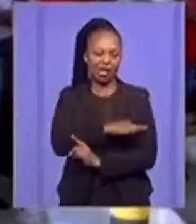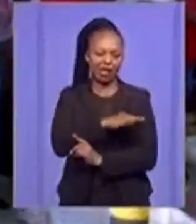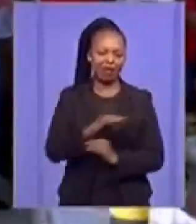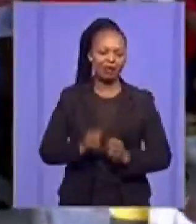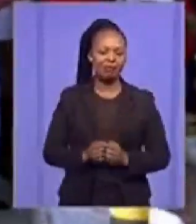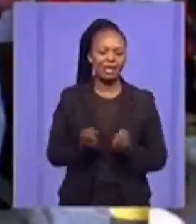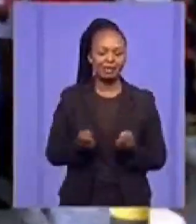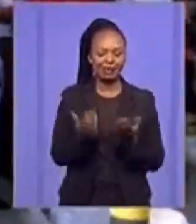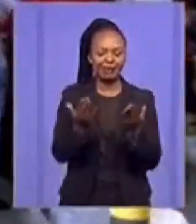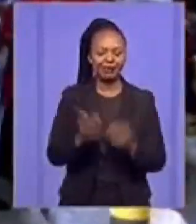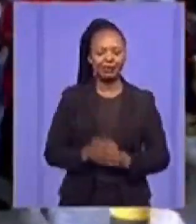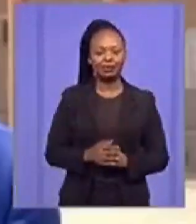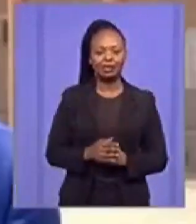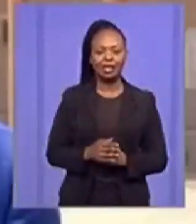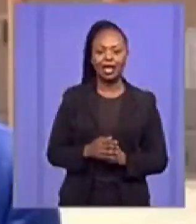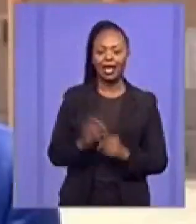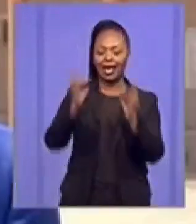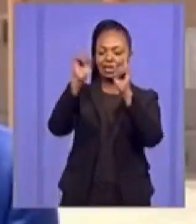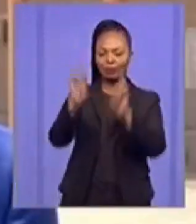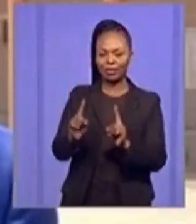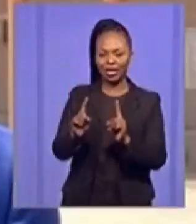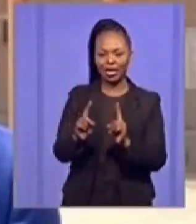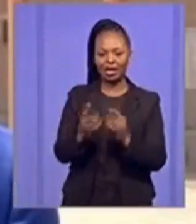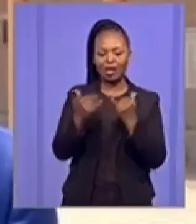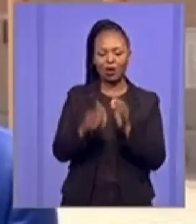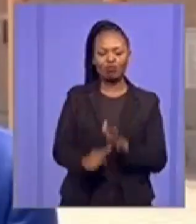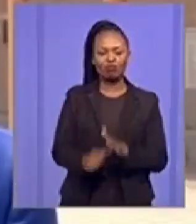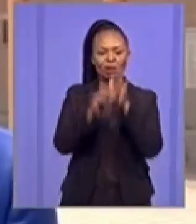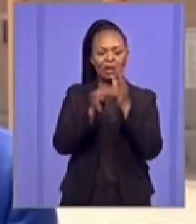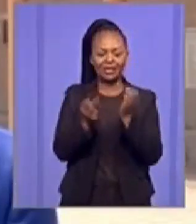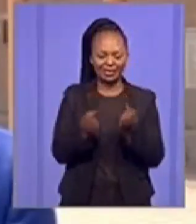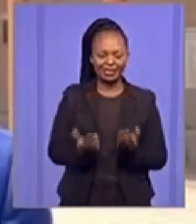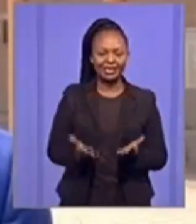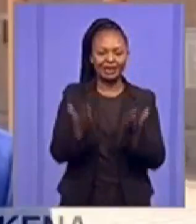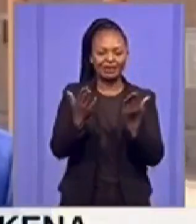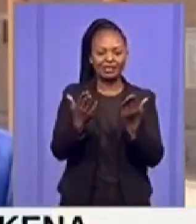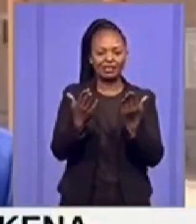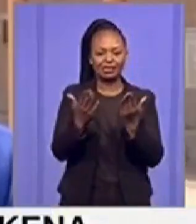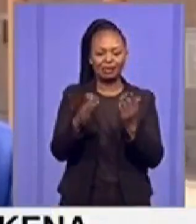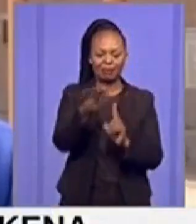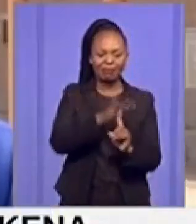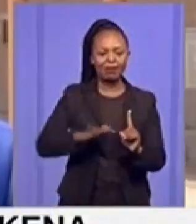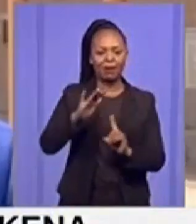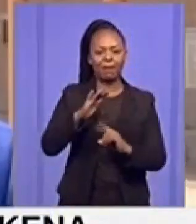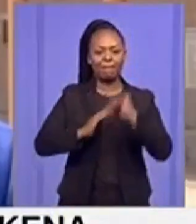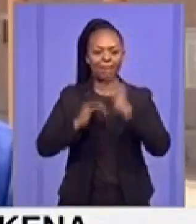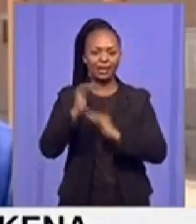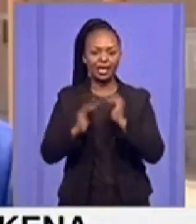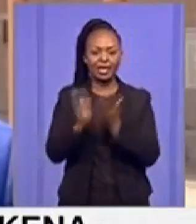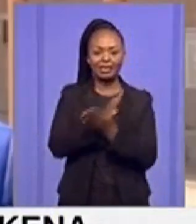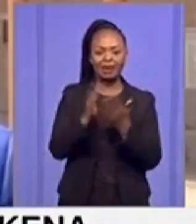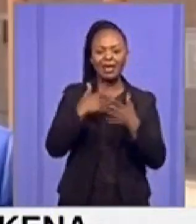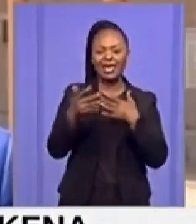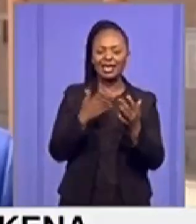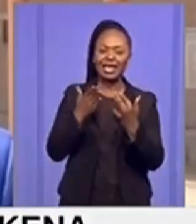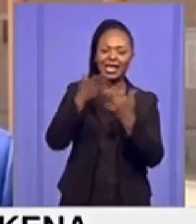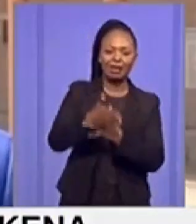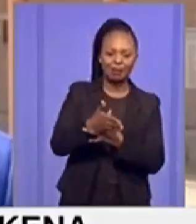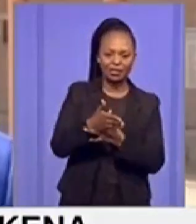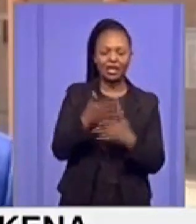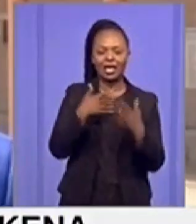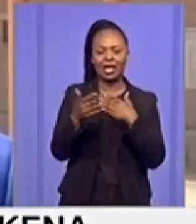Those especially in the essential services sector such as hospitals, any interruption